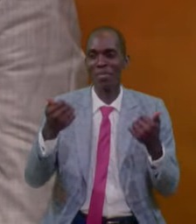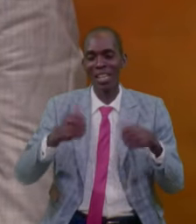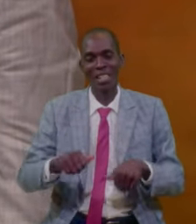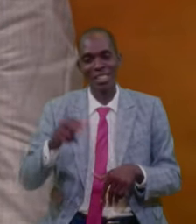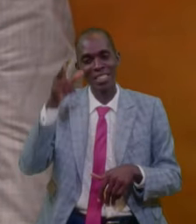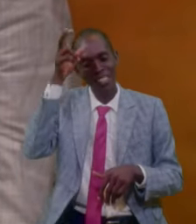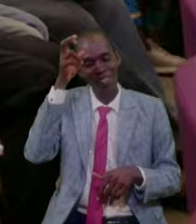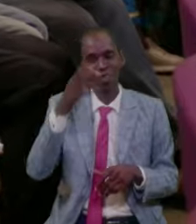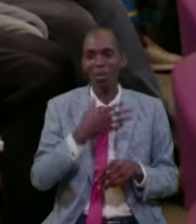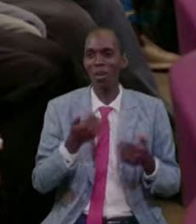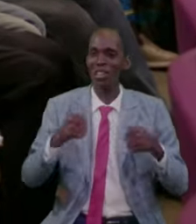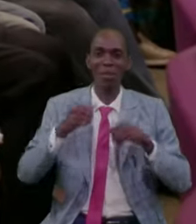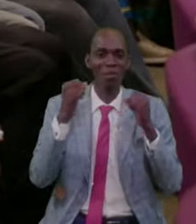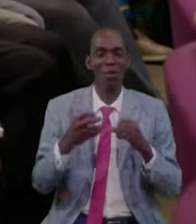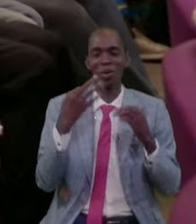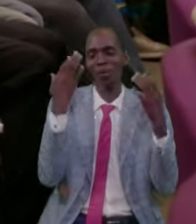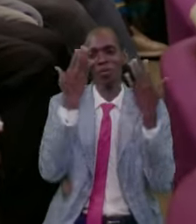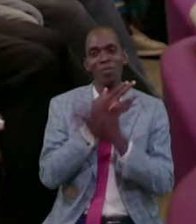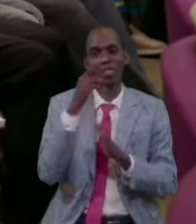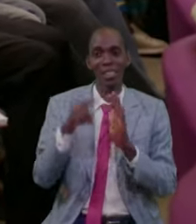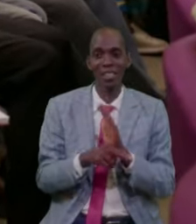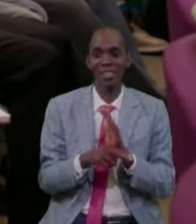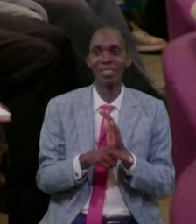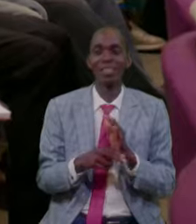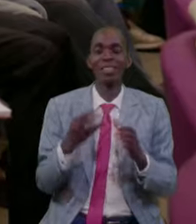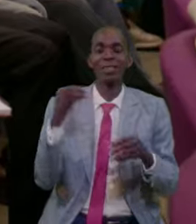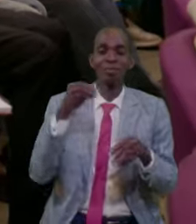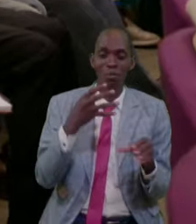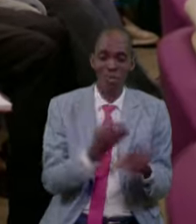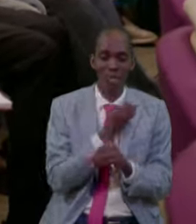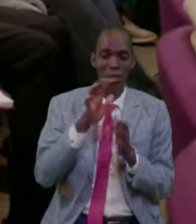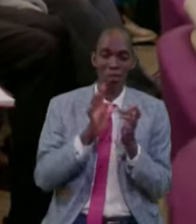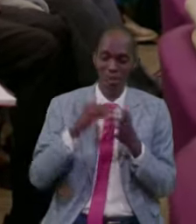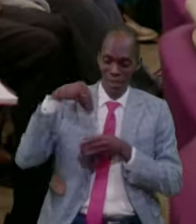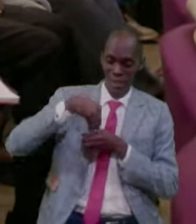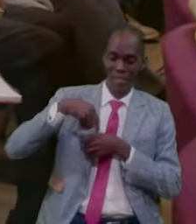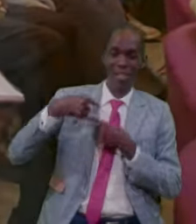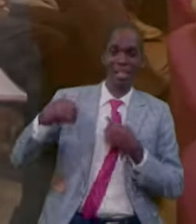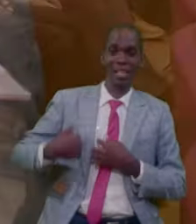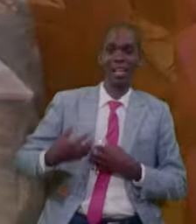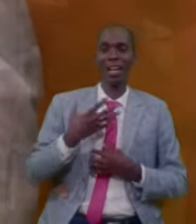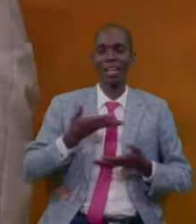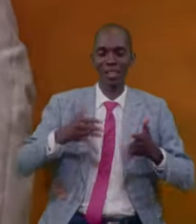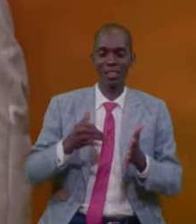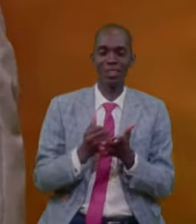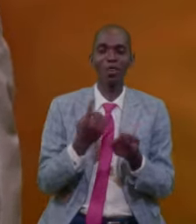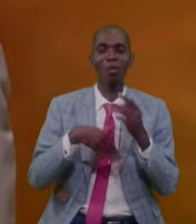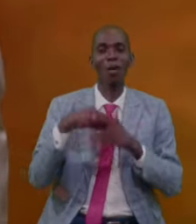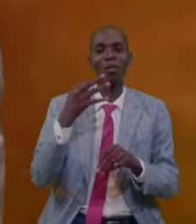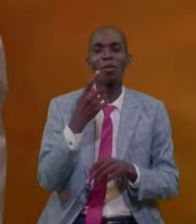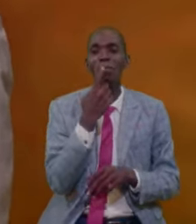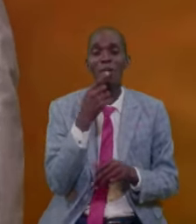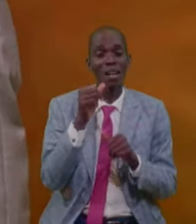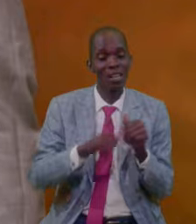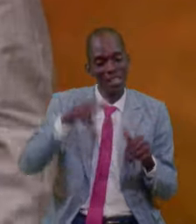power of darkness. Put it in your heart and let it come out of your mouth. Every